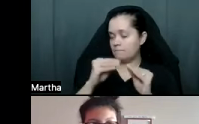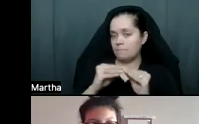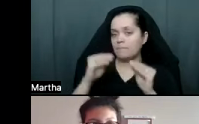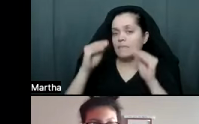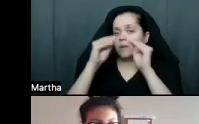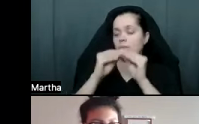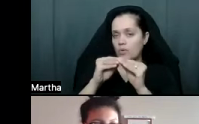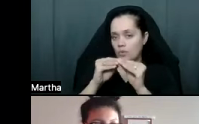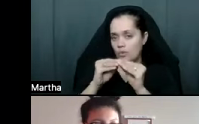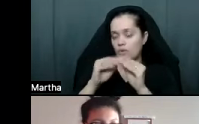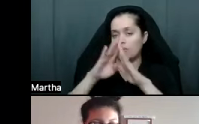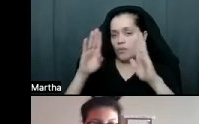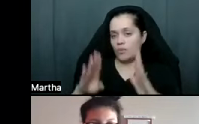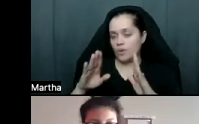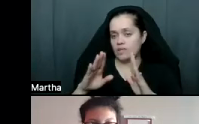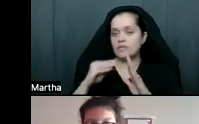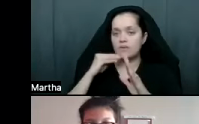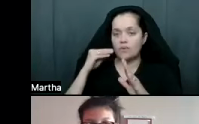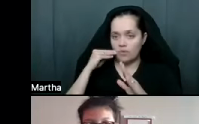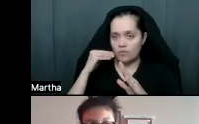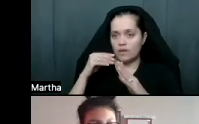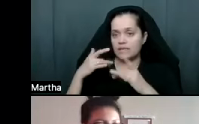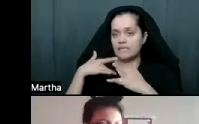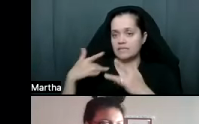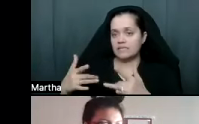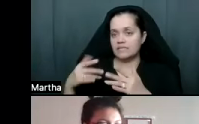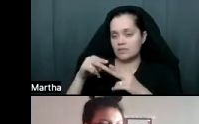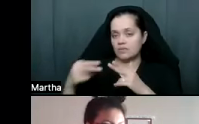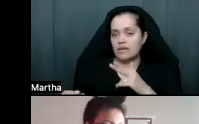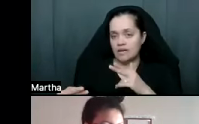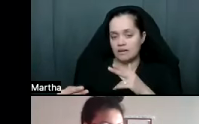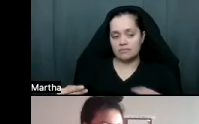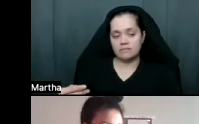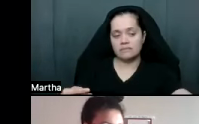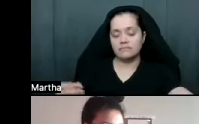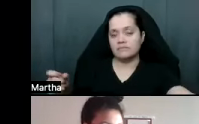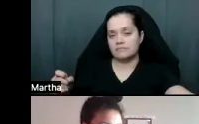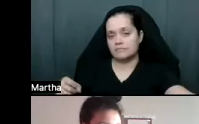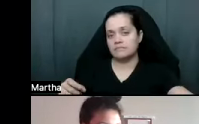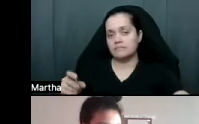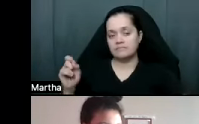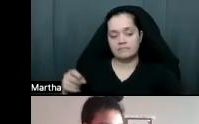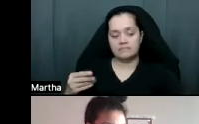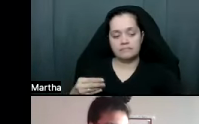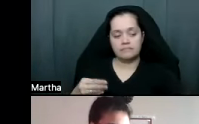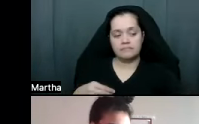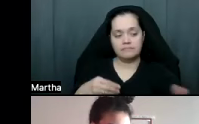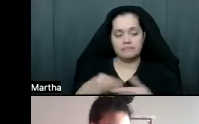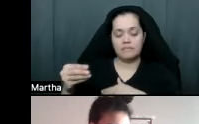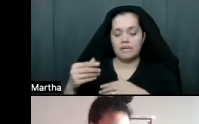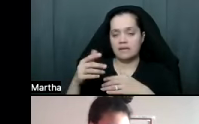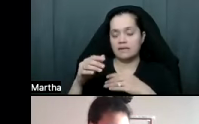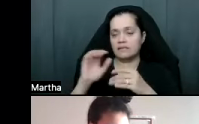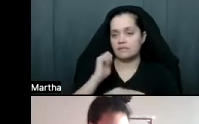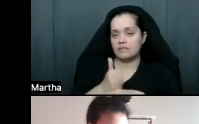more residential as land cost tends to go down. Yes, you can buy land and just have houses